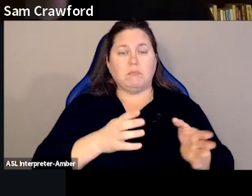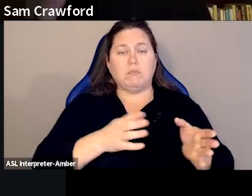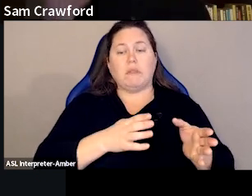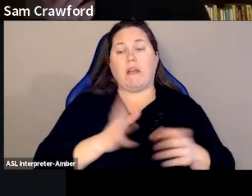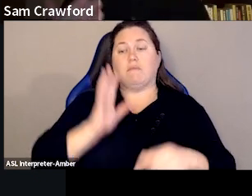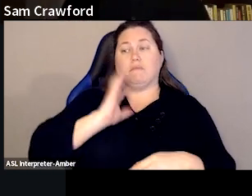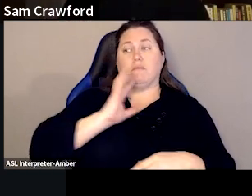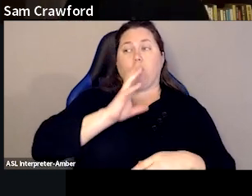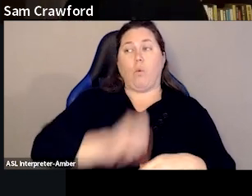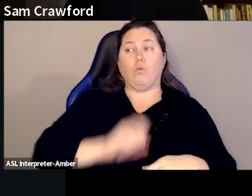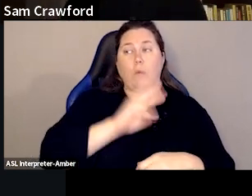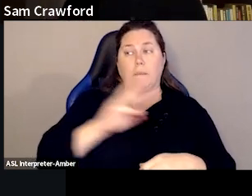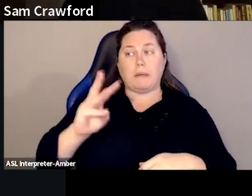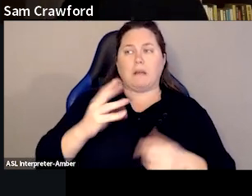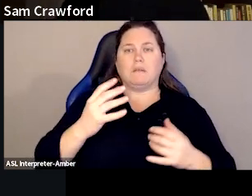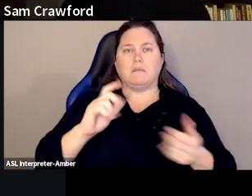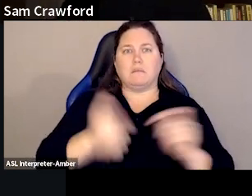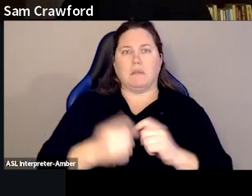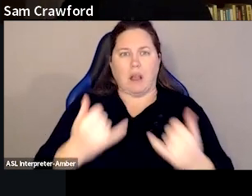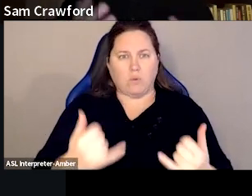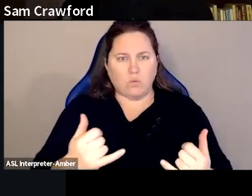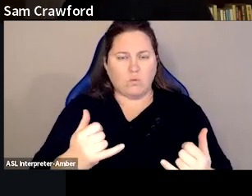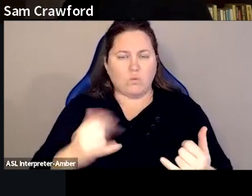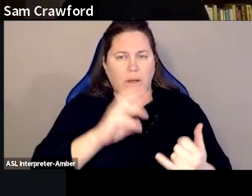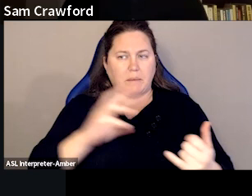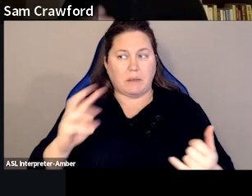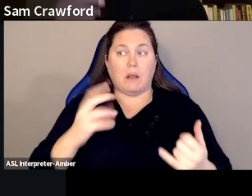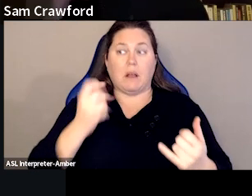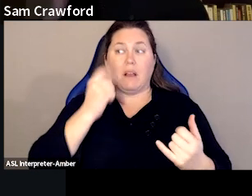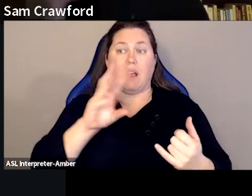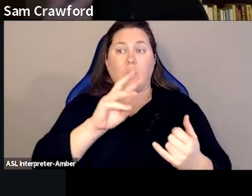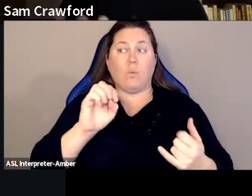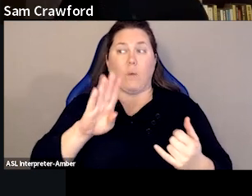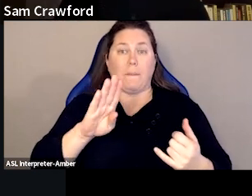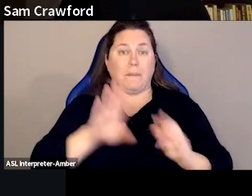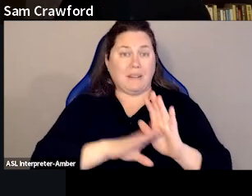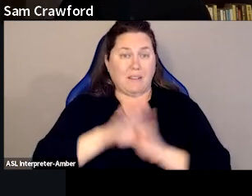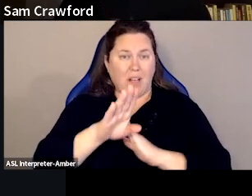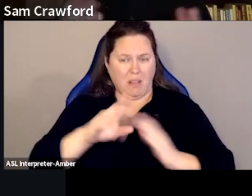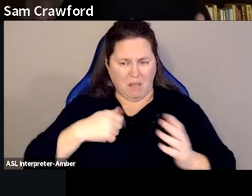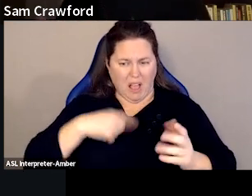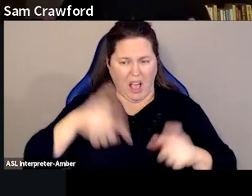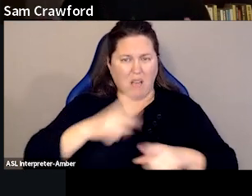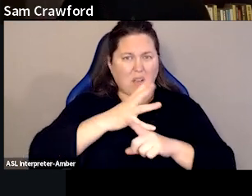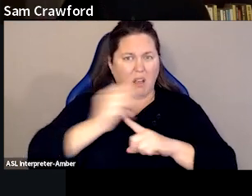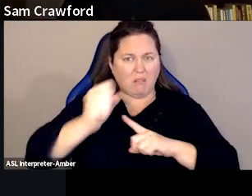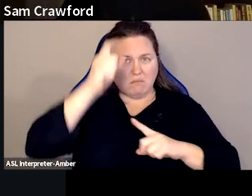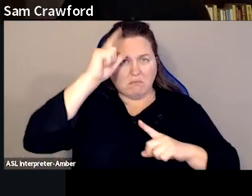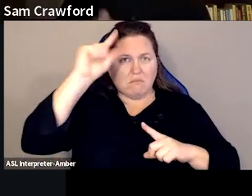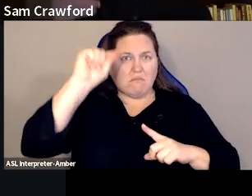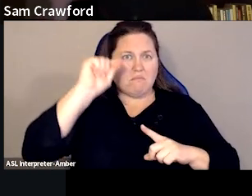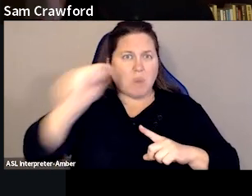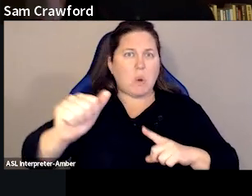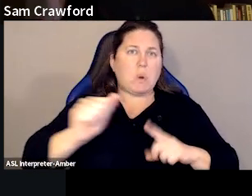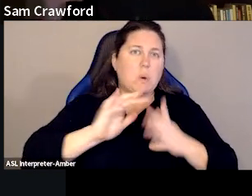websites, why you no longer have to be a wizard to get involved with web development. We've got a mini case study featuring